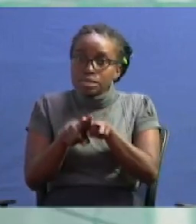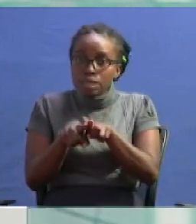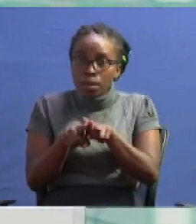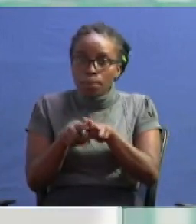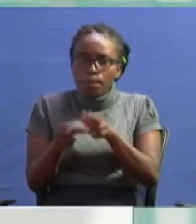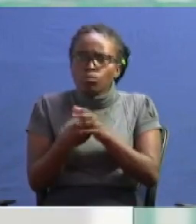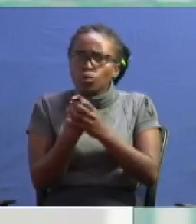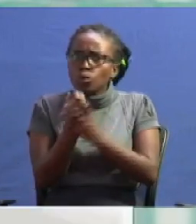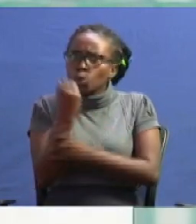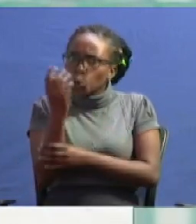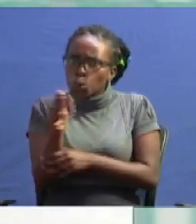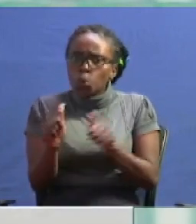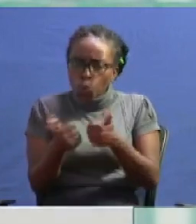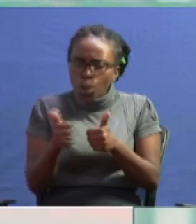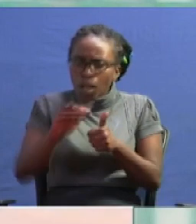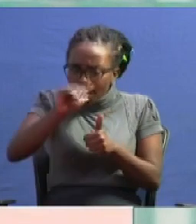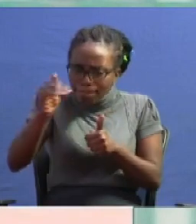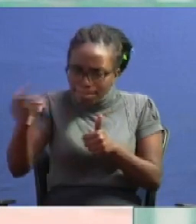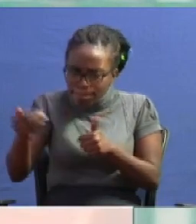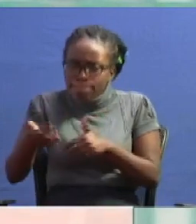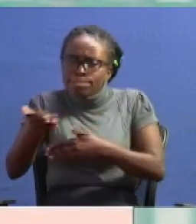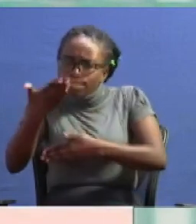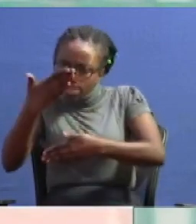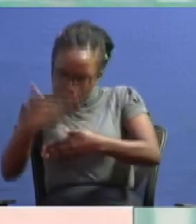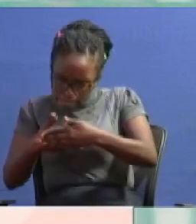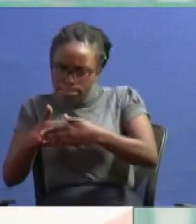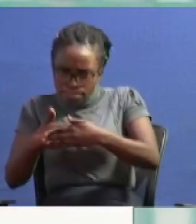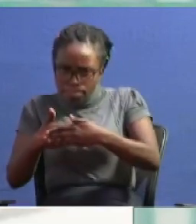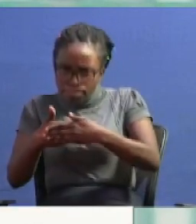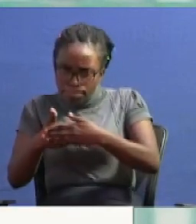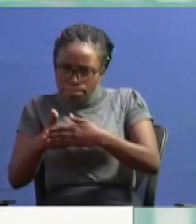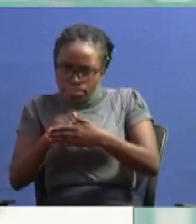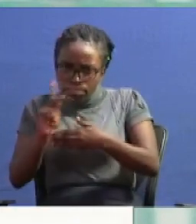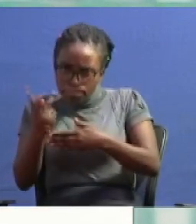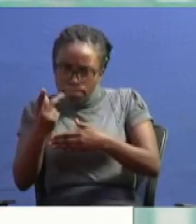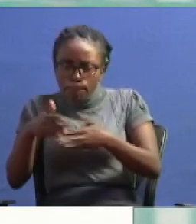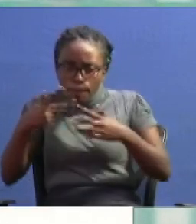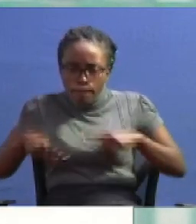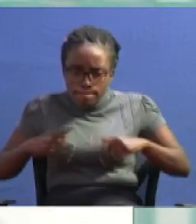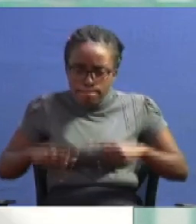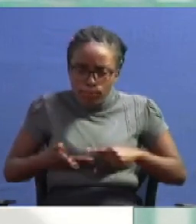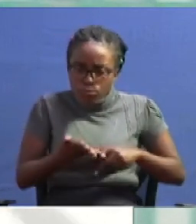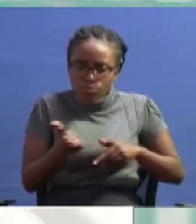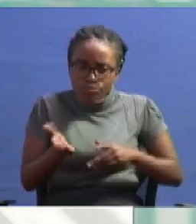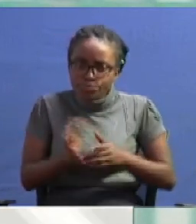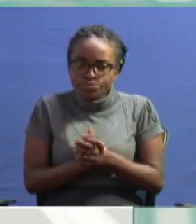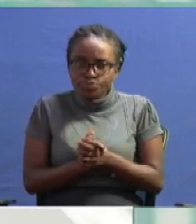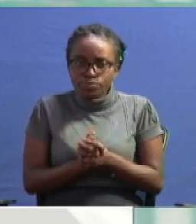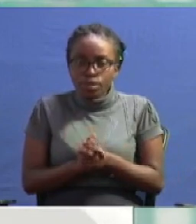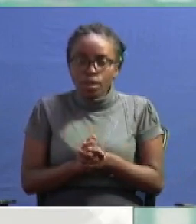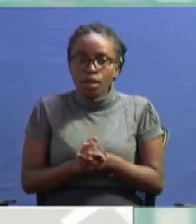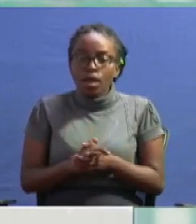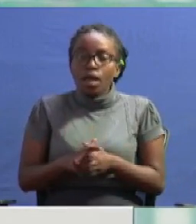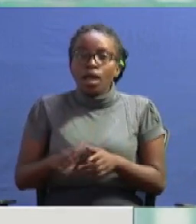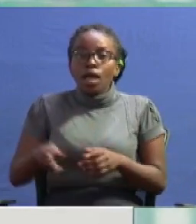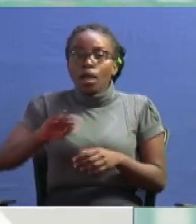to get the mountain, the Mount Kenya people behind him. Because I want you to realize, something about the Mount Kenya region. The